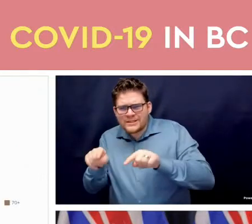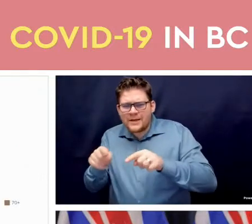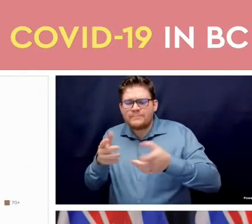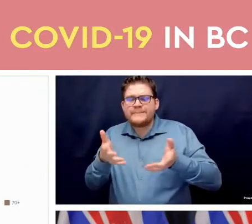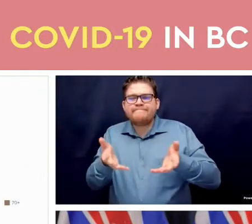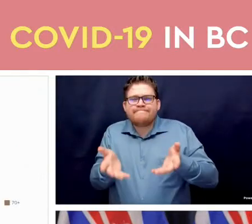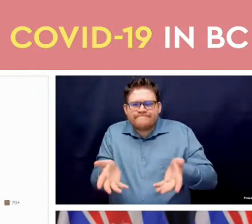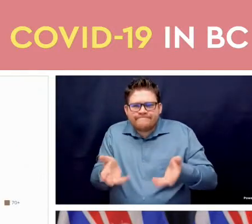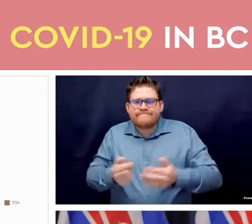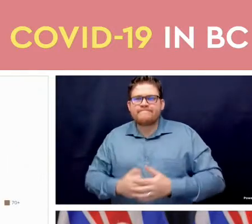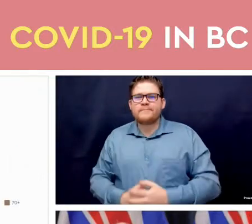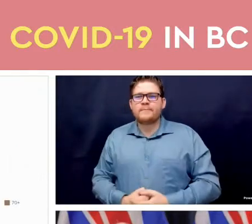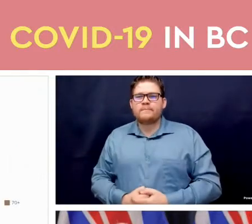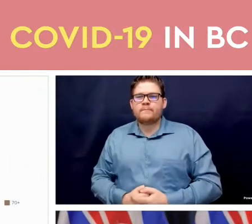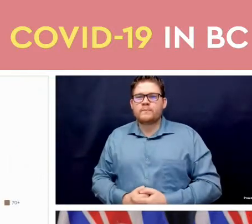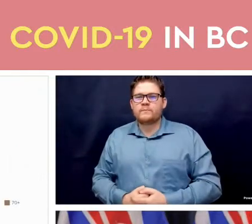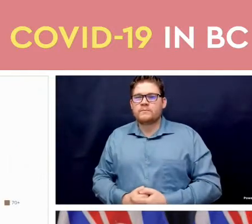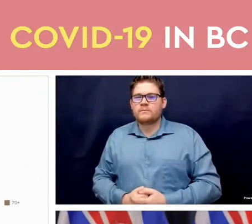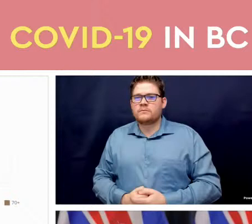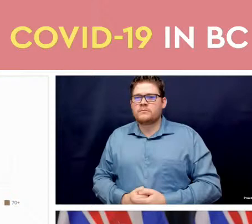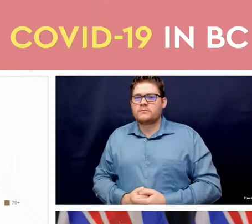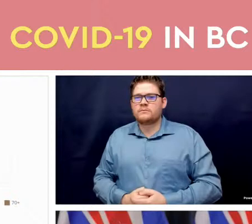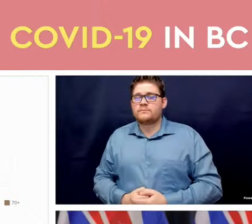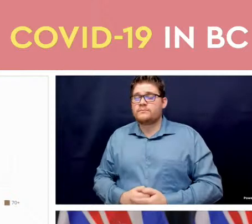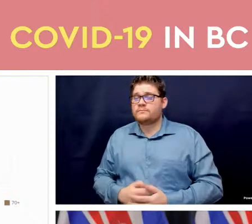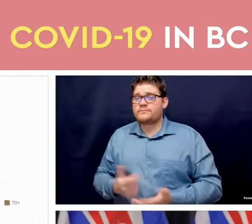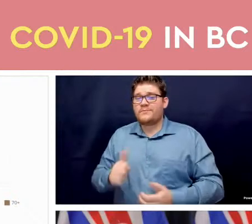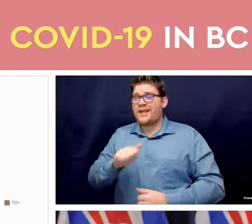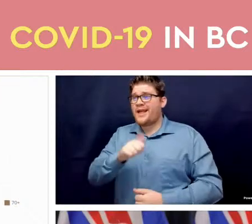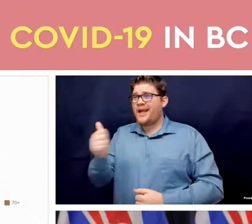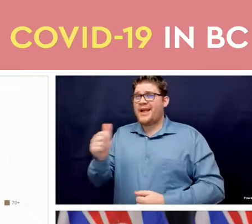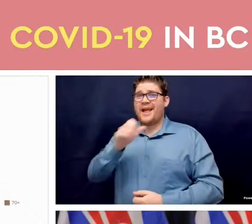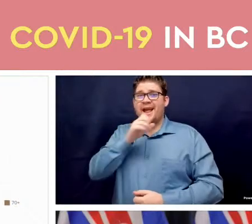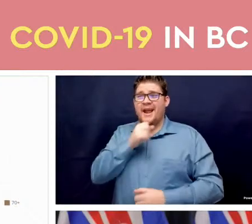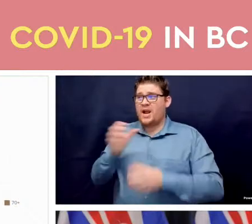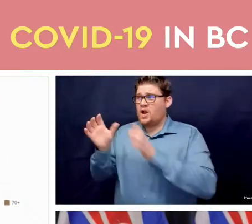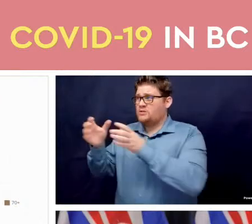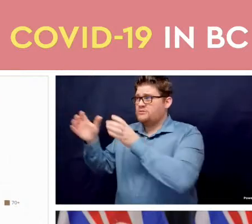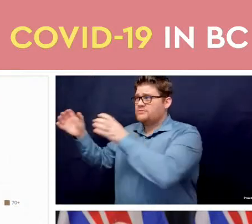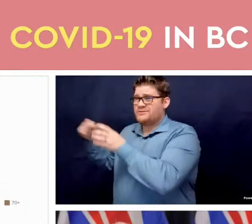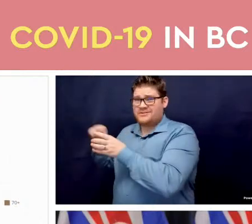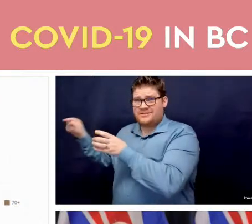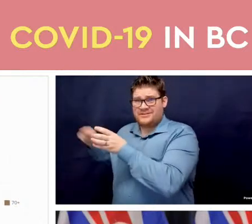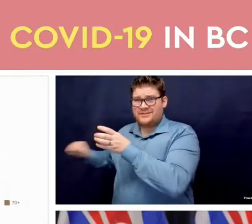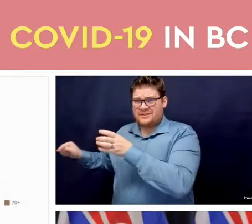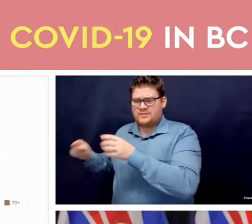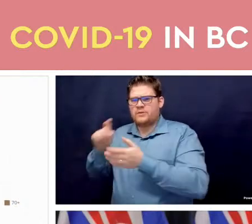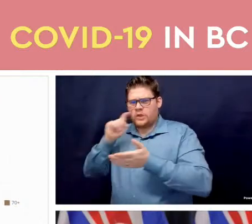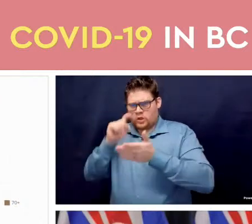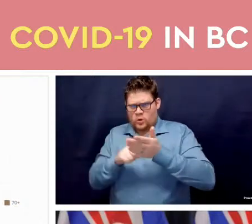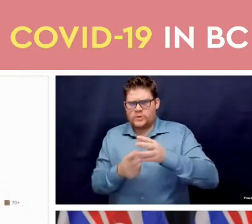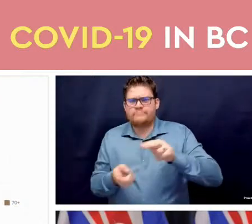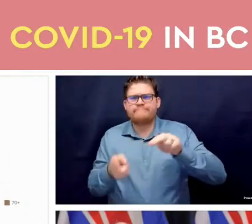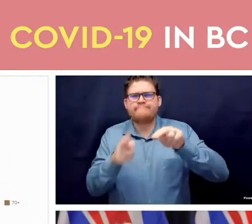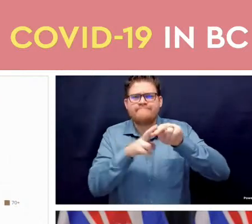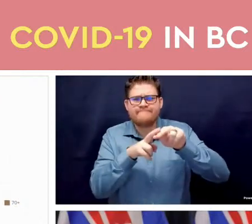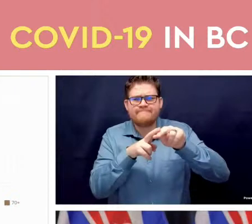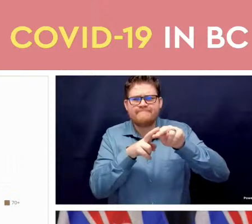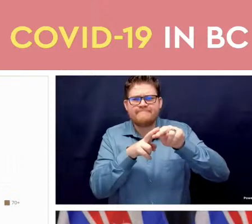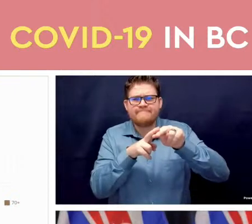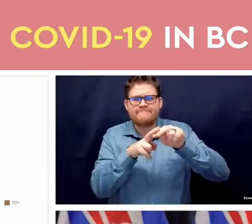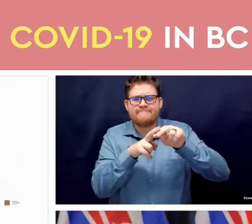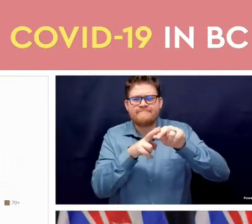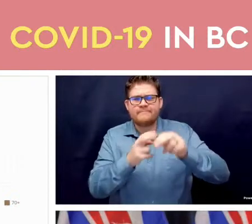at every age of people having severe enough illness that they need to be in hospital go up dramatically if you don't have